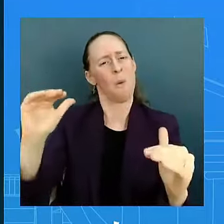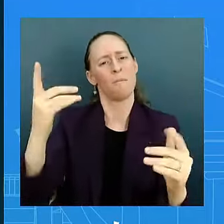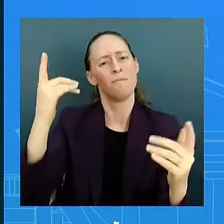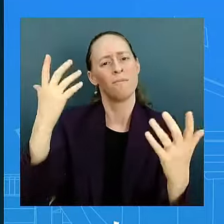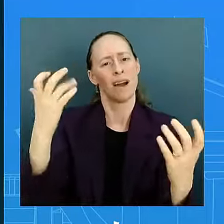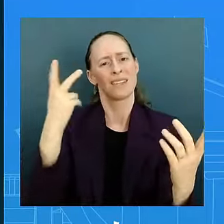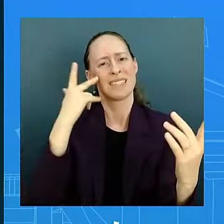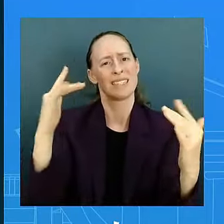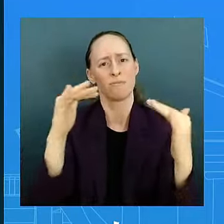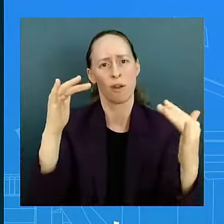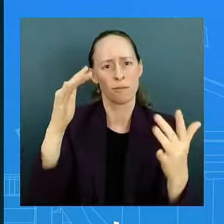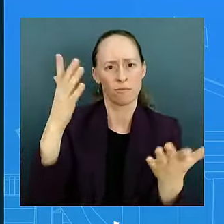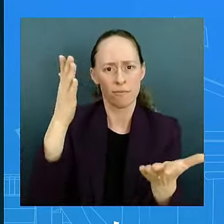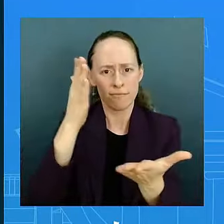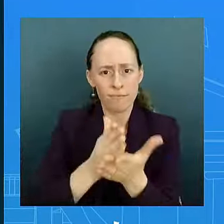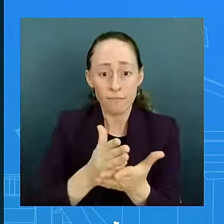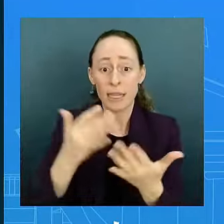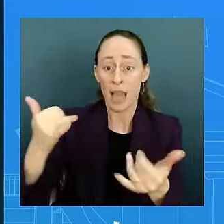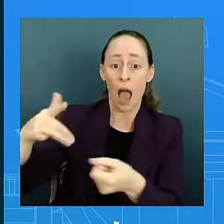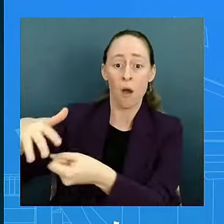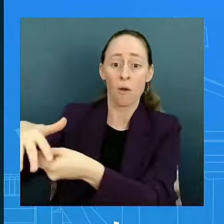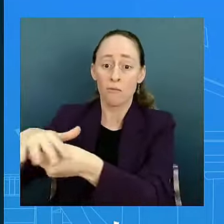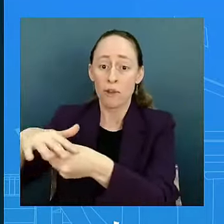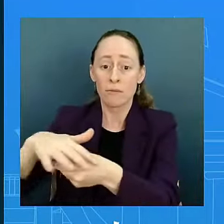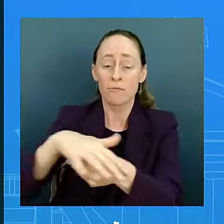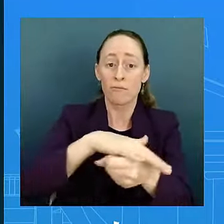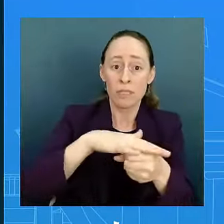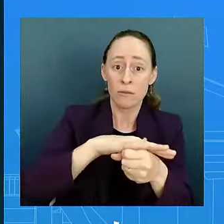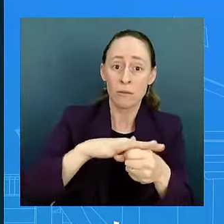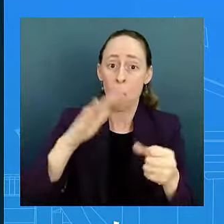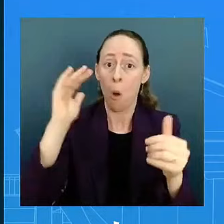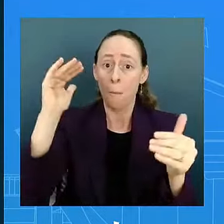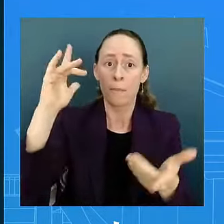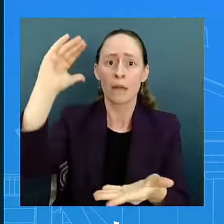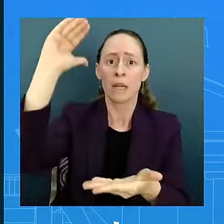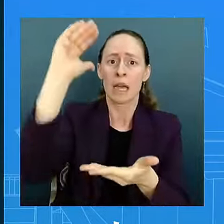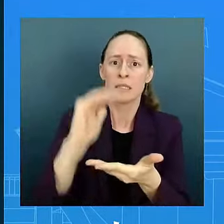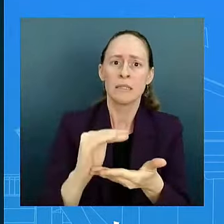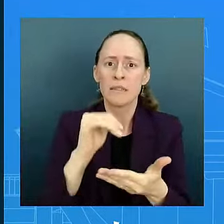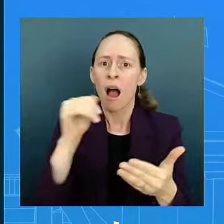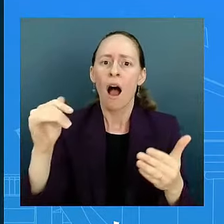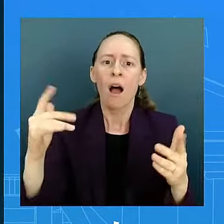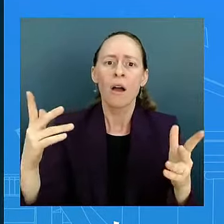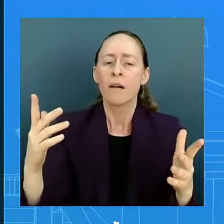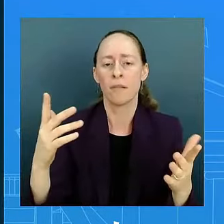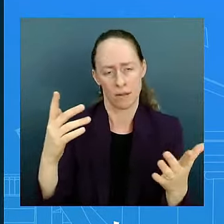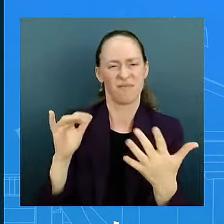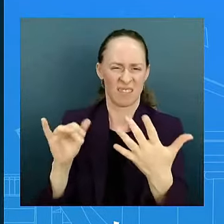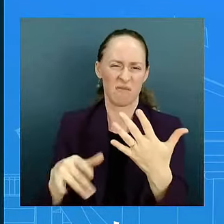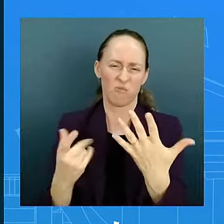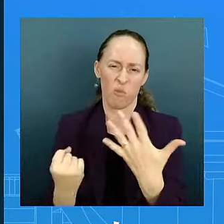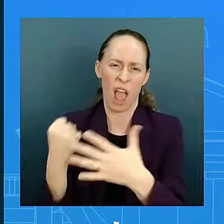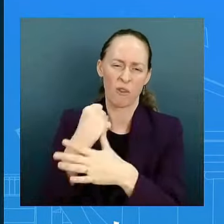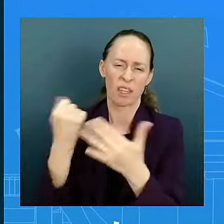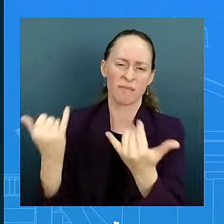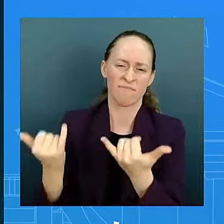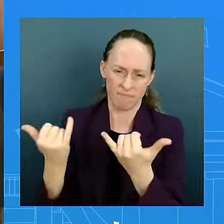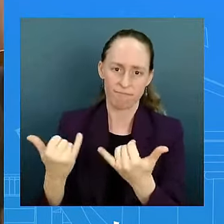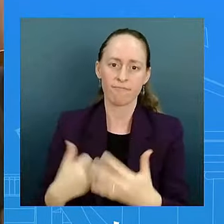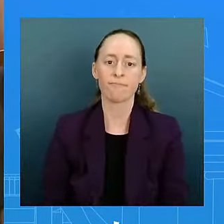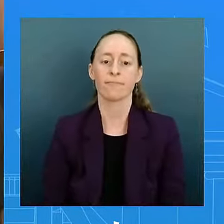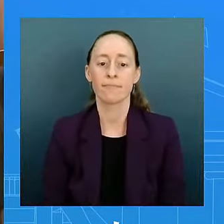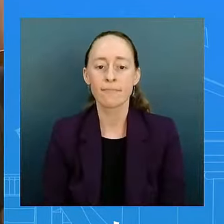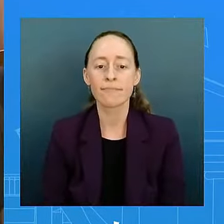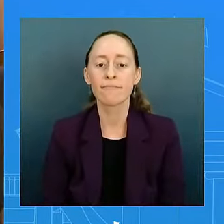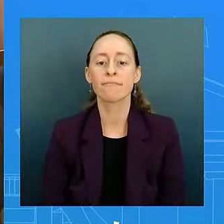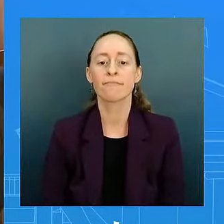have been certainly laser focused on getting that done. I don't have anything beyond the readout that you received from us moments ago. And then quickly,